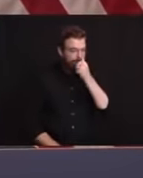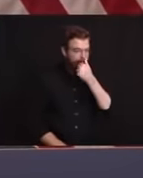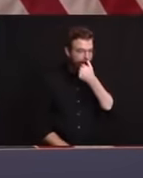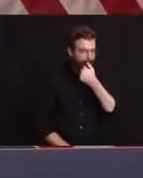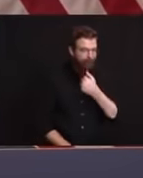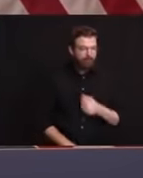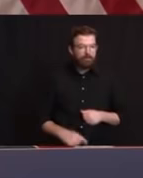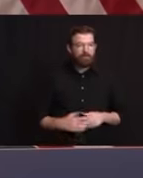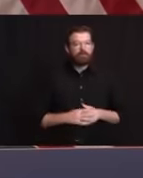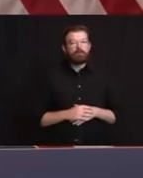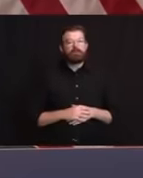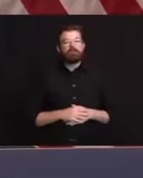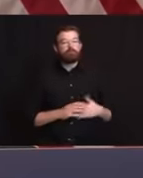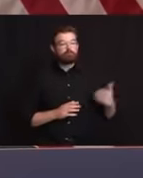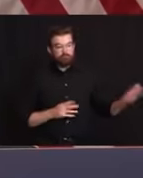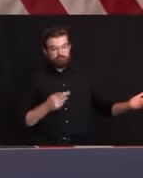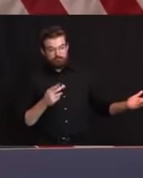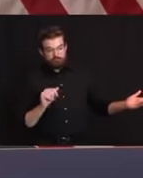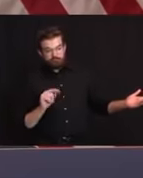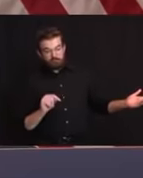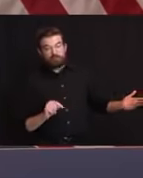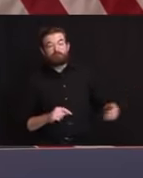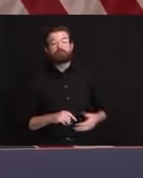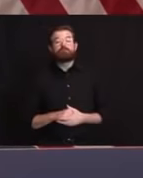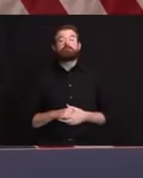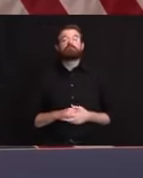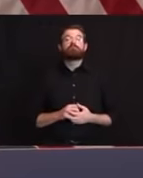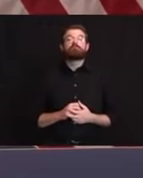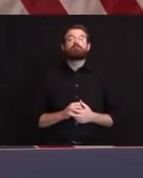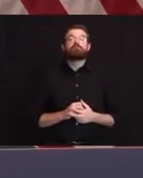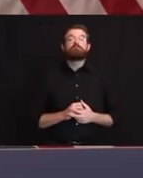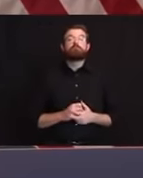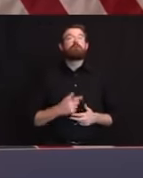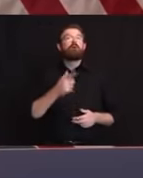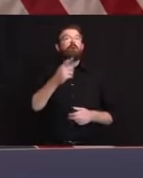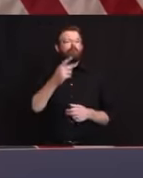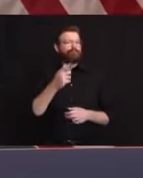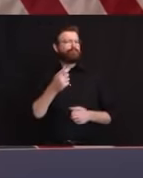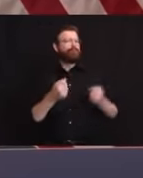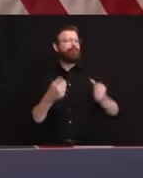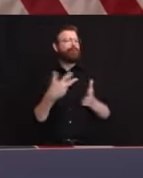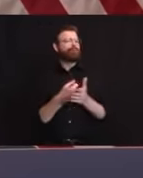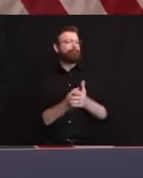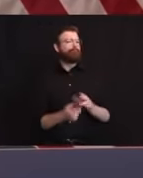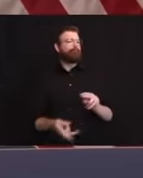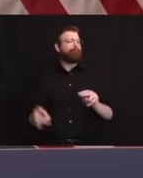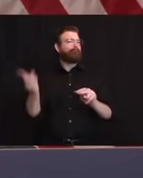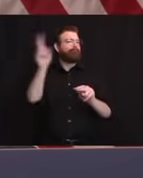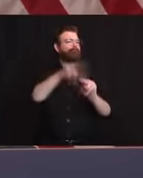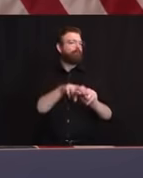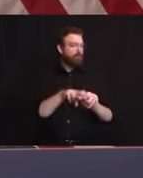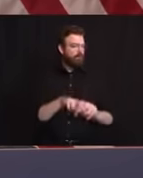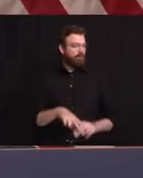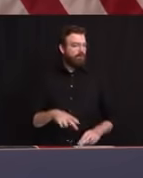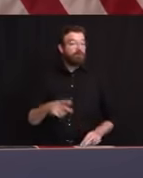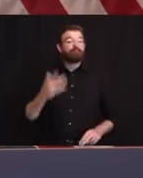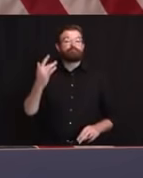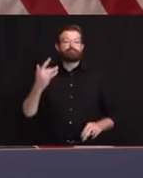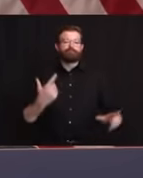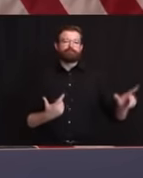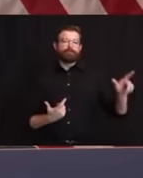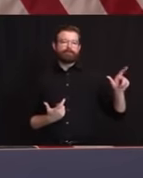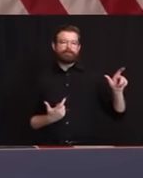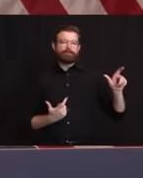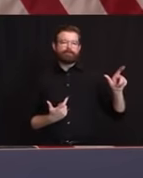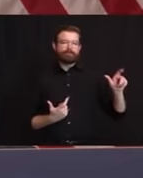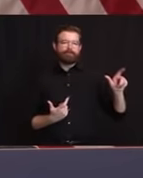that speed and driver inattention are almost always at the top of the list. And with the lighter traffic, for those that drove around